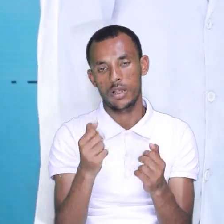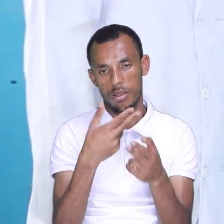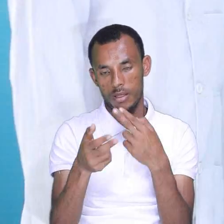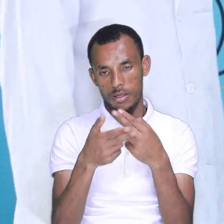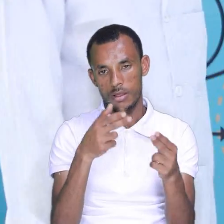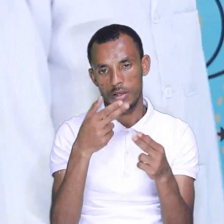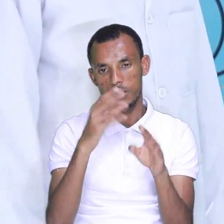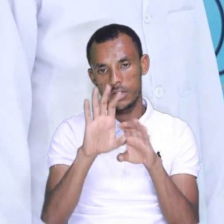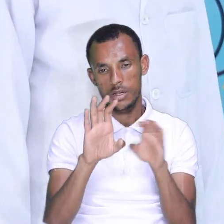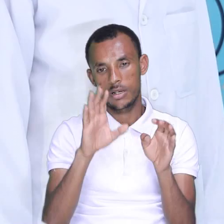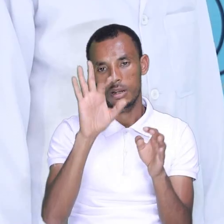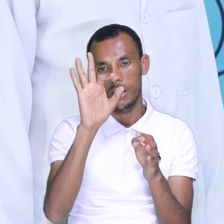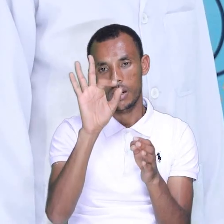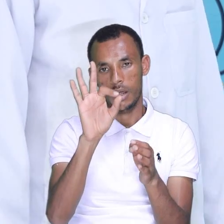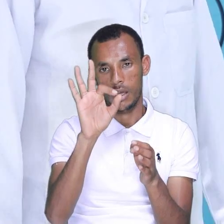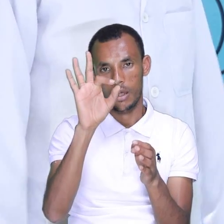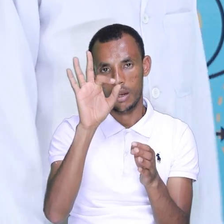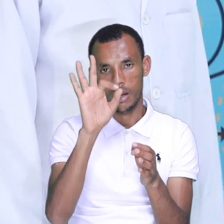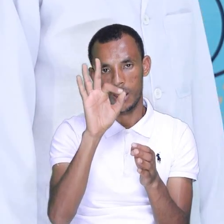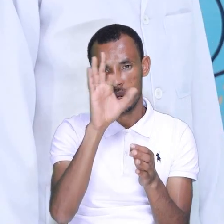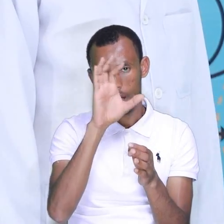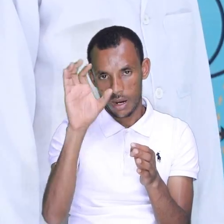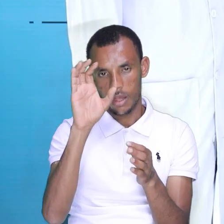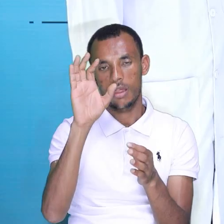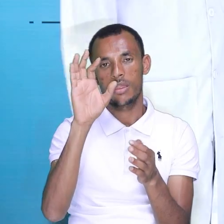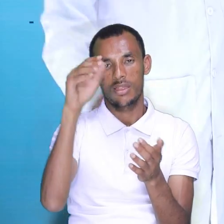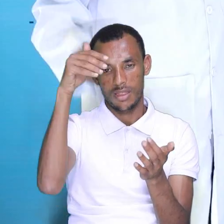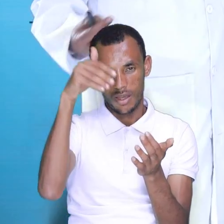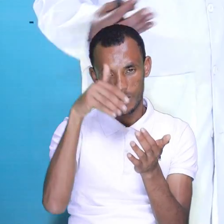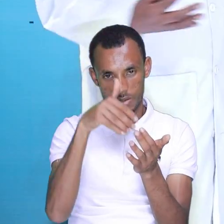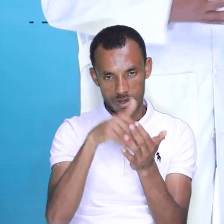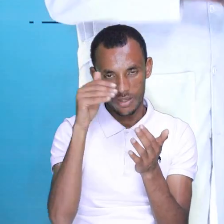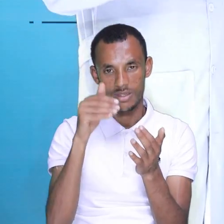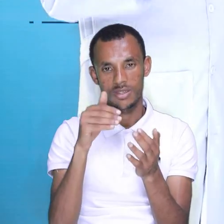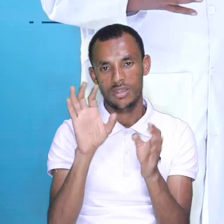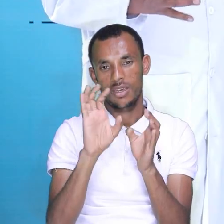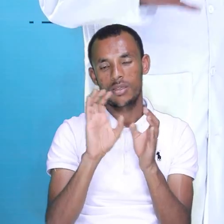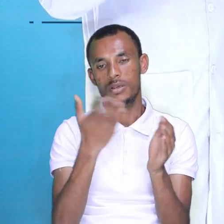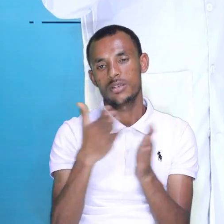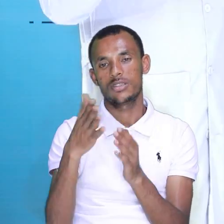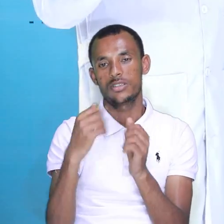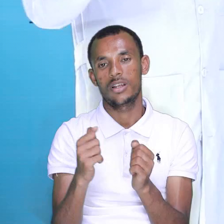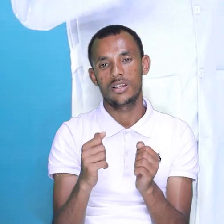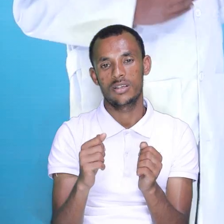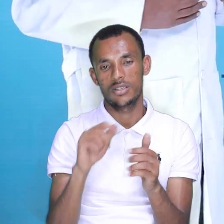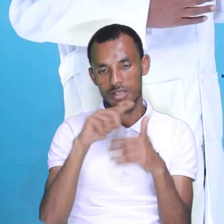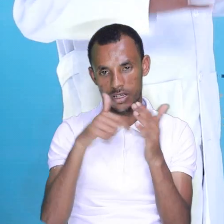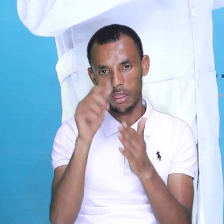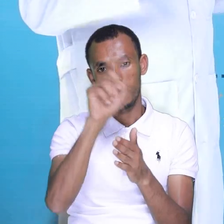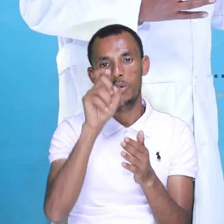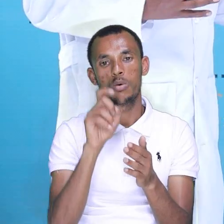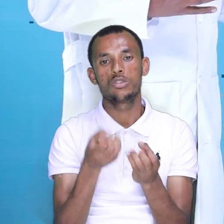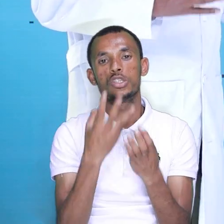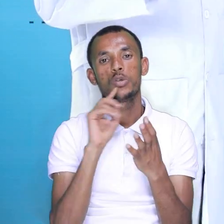it, I will have 900,000 tickets. So what you are asked? To prepare a lottery ticket